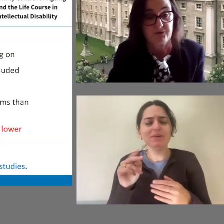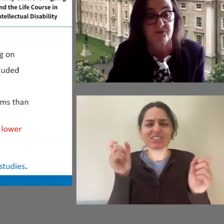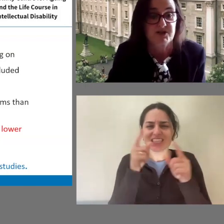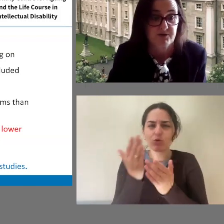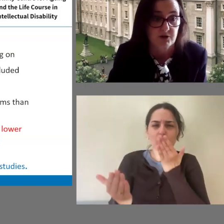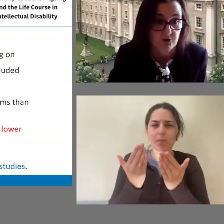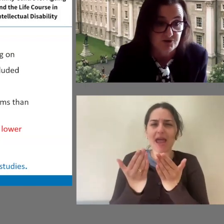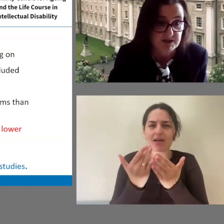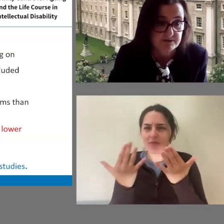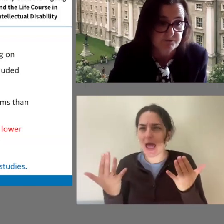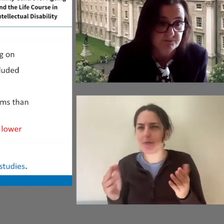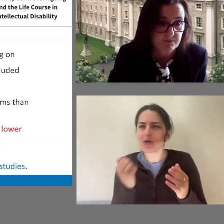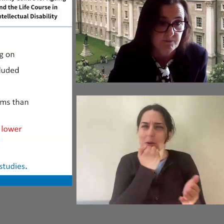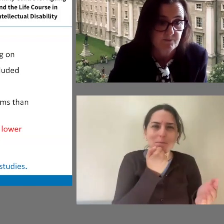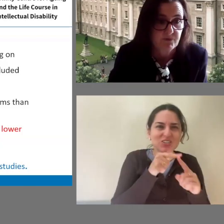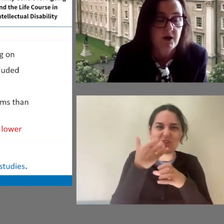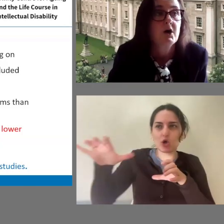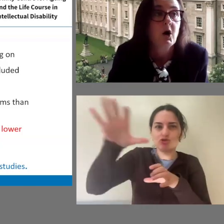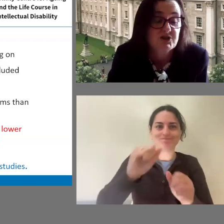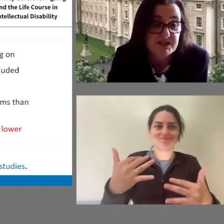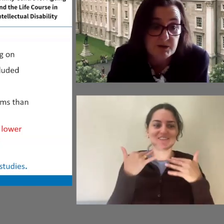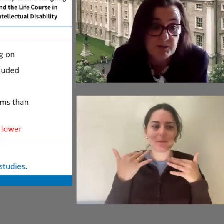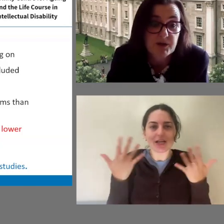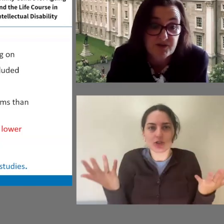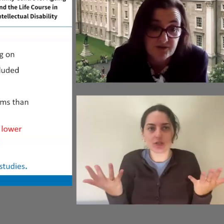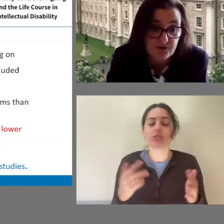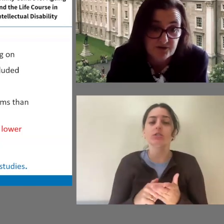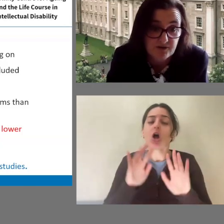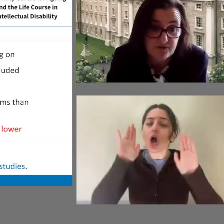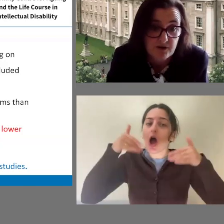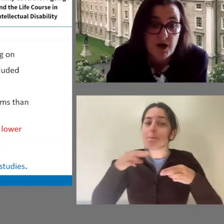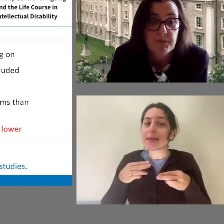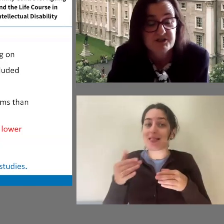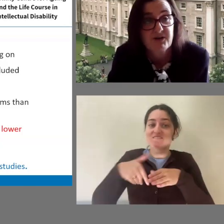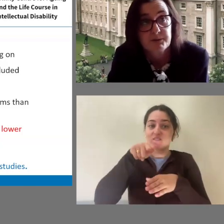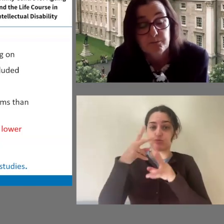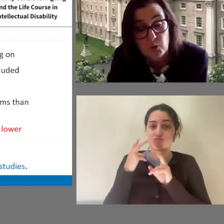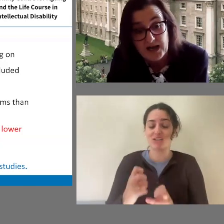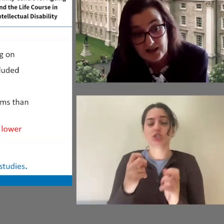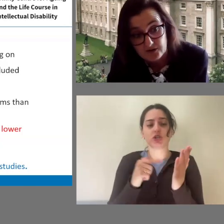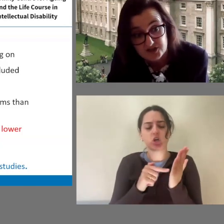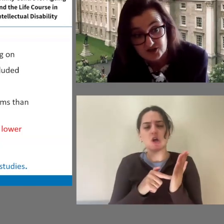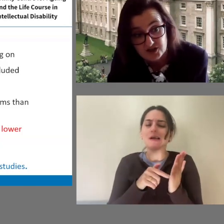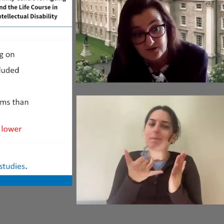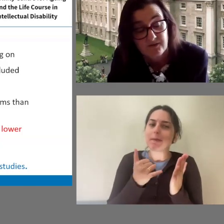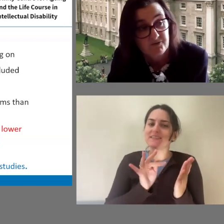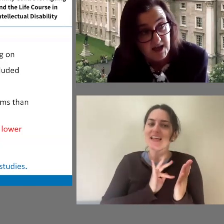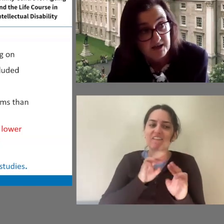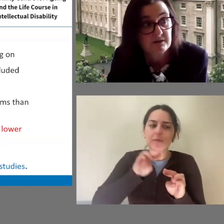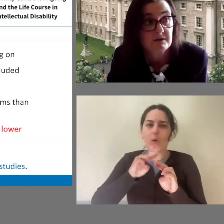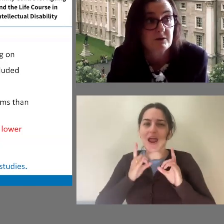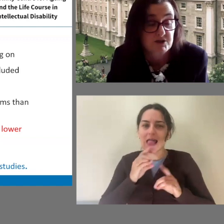compare numbers from different countries. Autistic people in these studies might have had more health